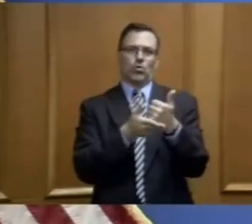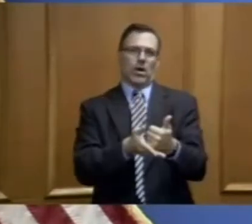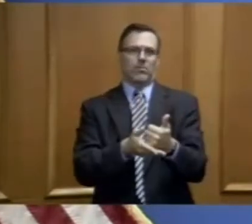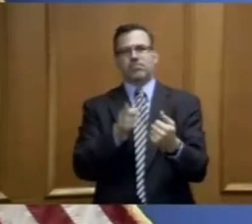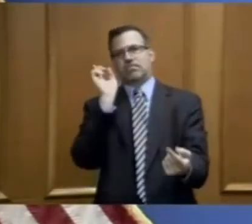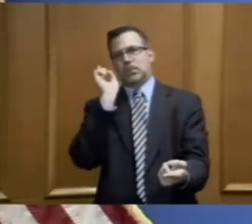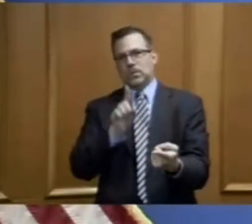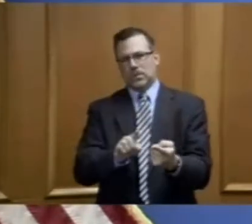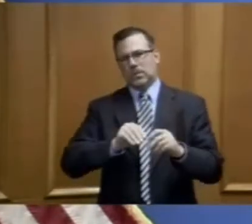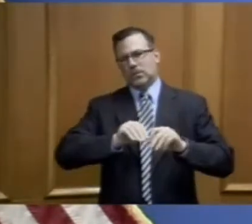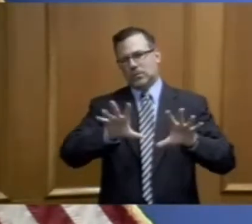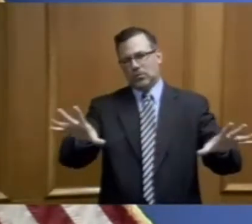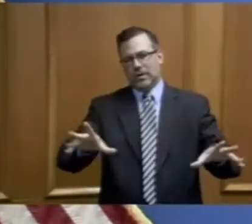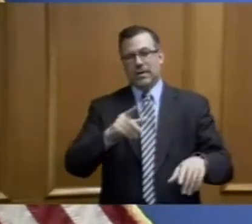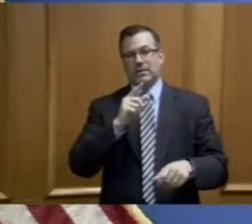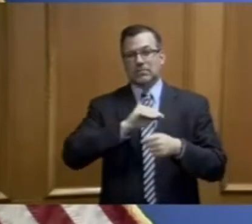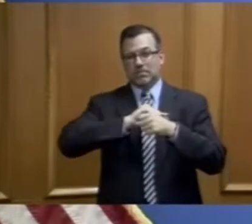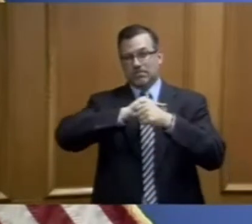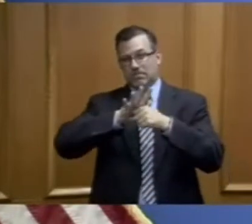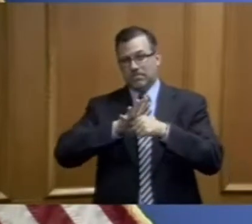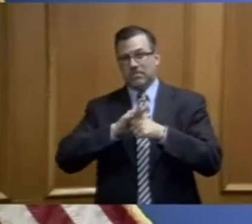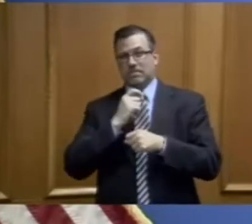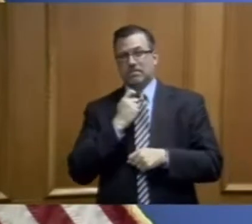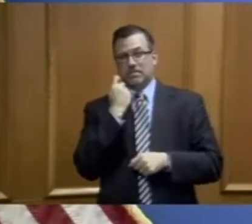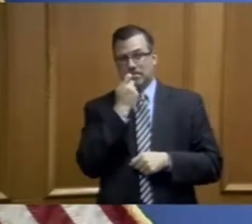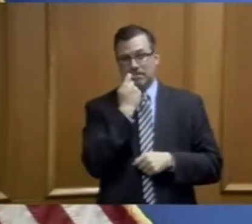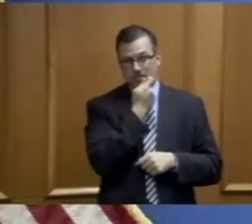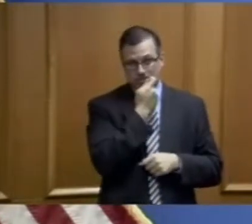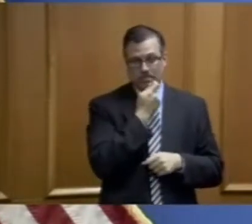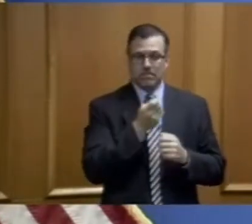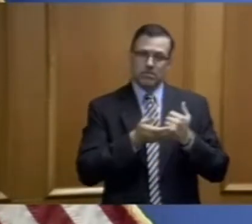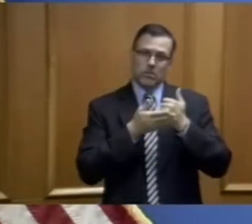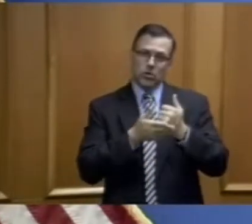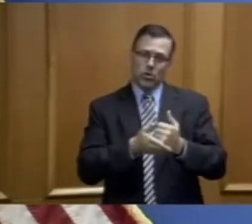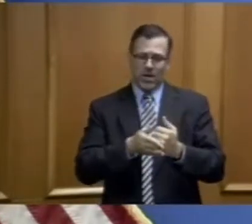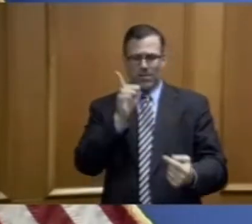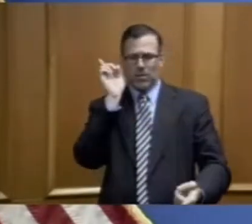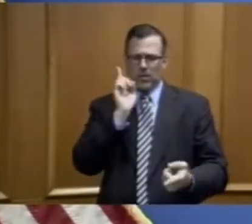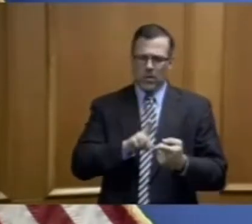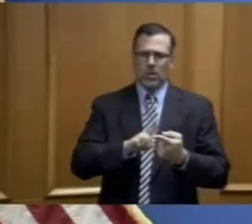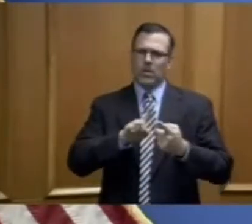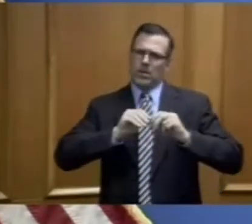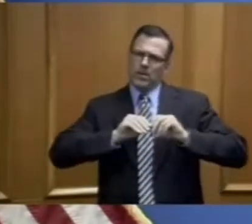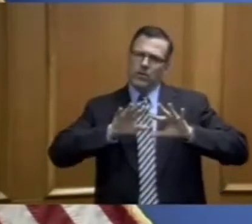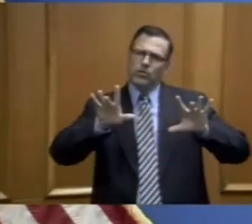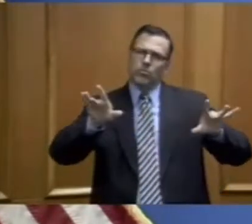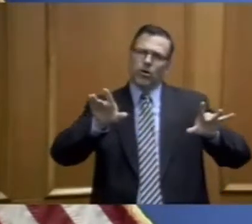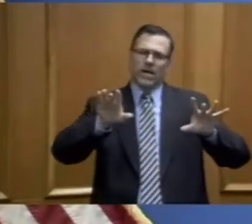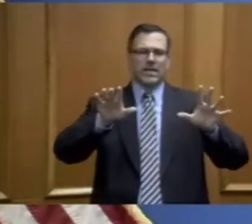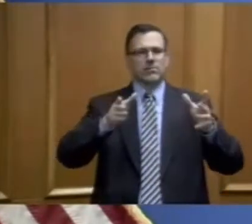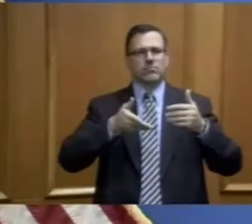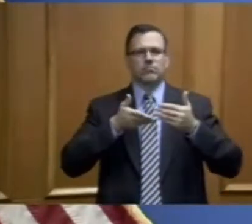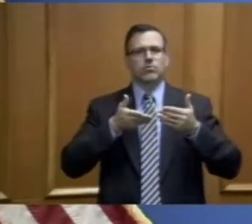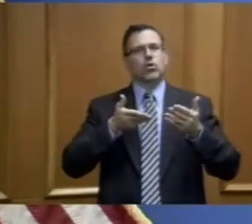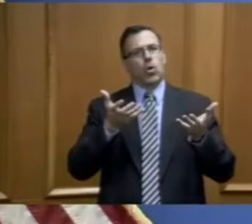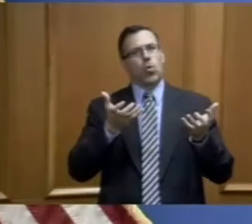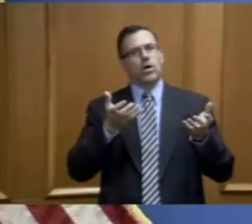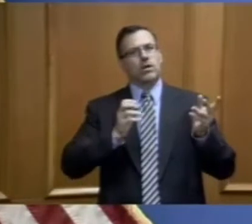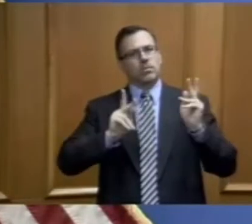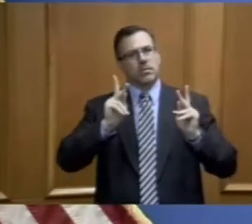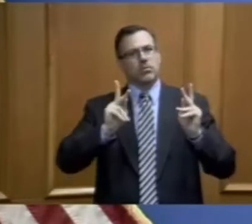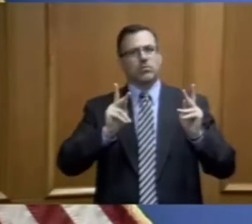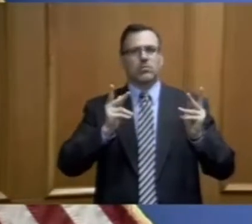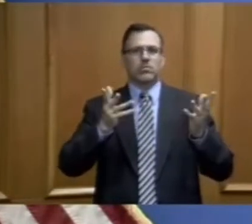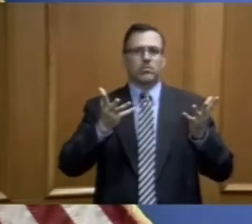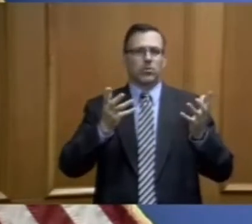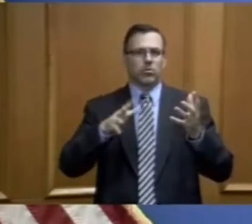That is the way that we can address it effectively so that we can continue to allow Tennesseans to engage, to